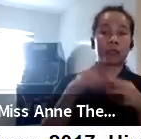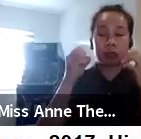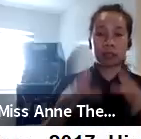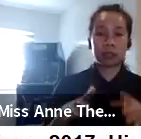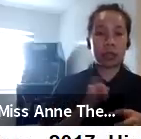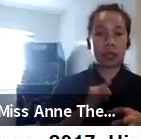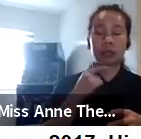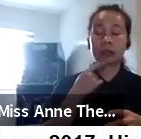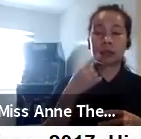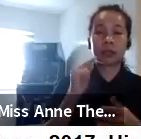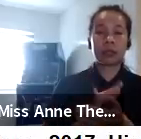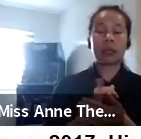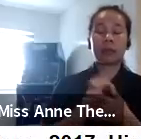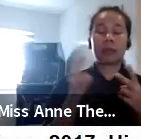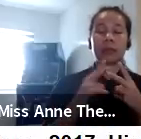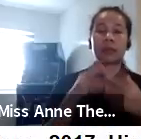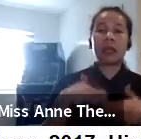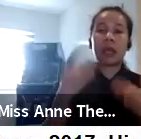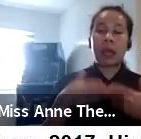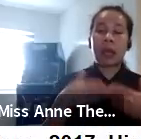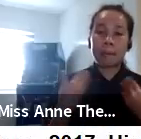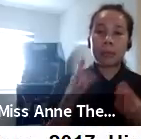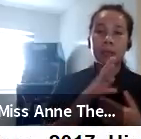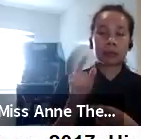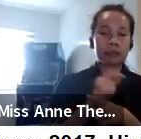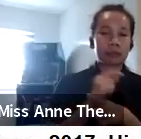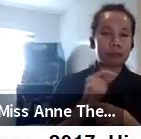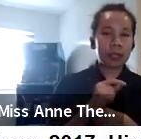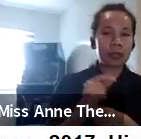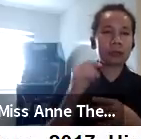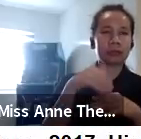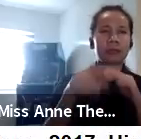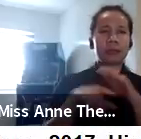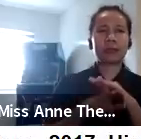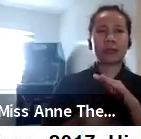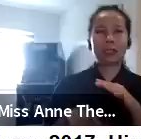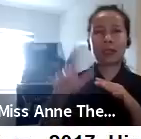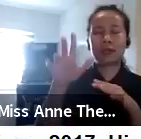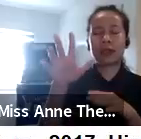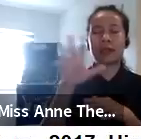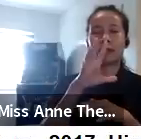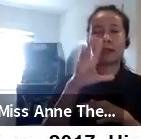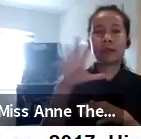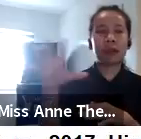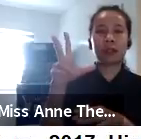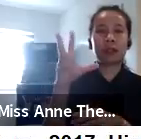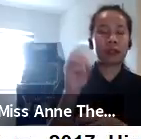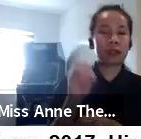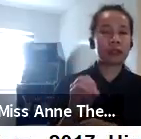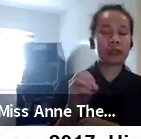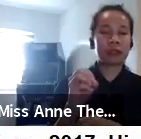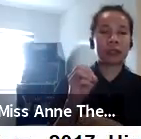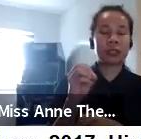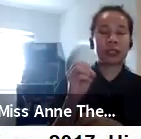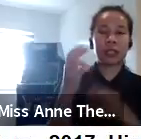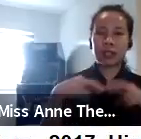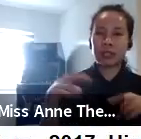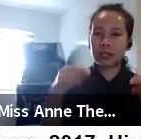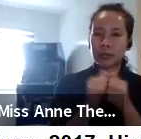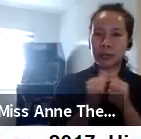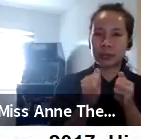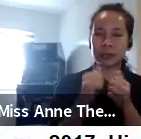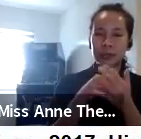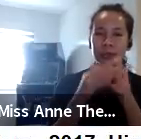have produced and mentored at least 550 researches with student advices. And I have